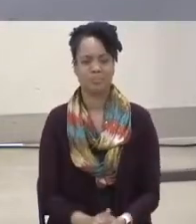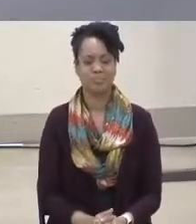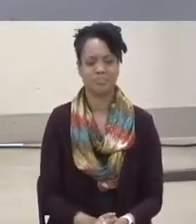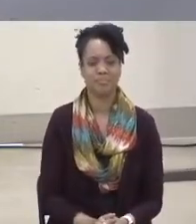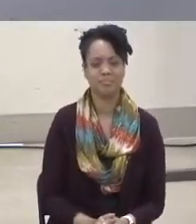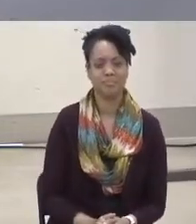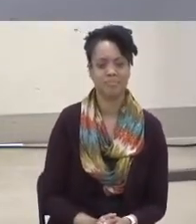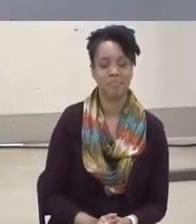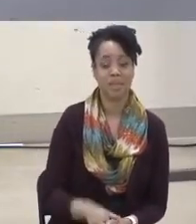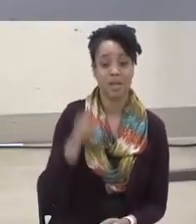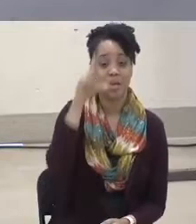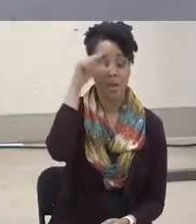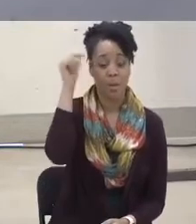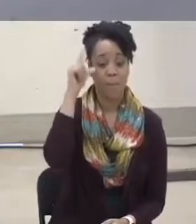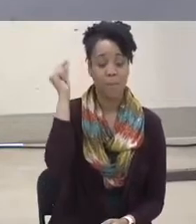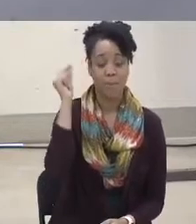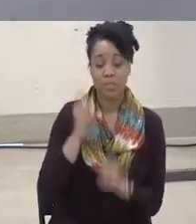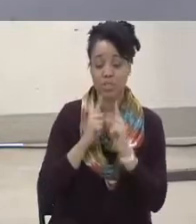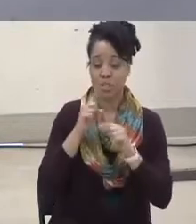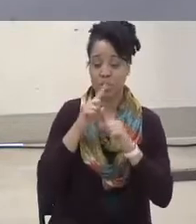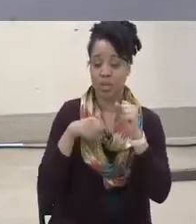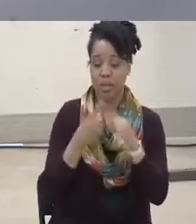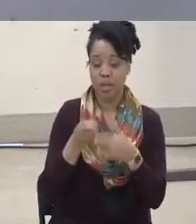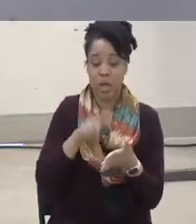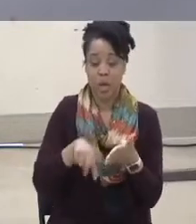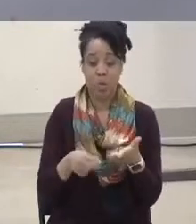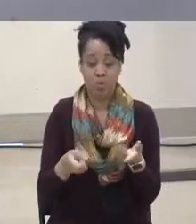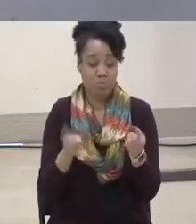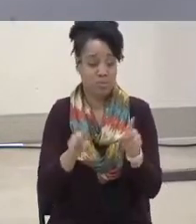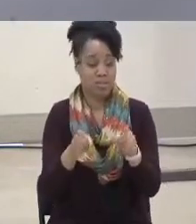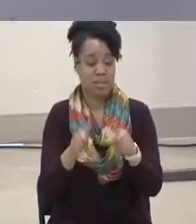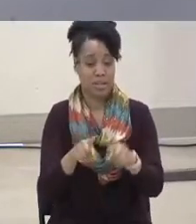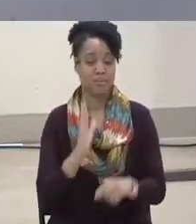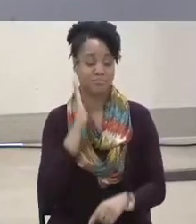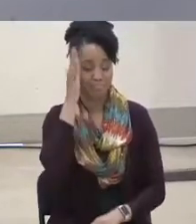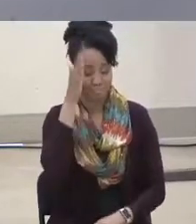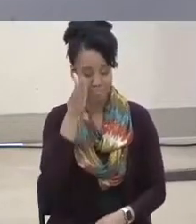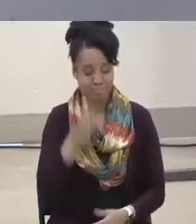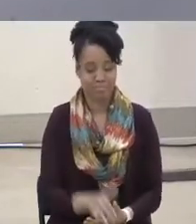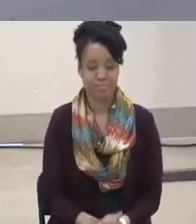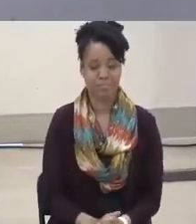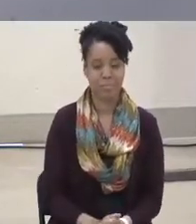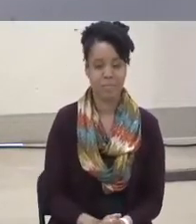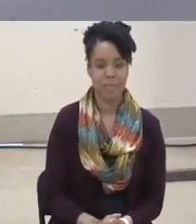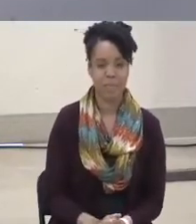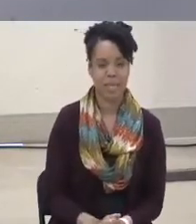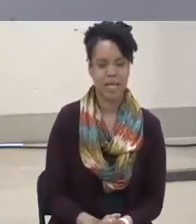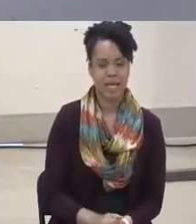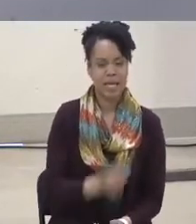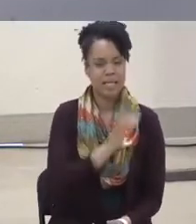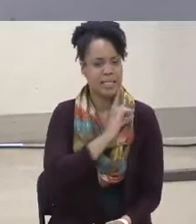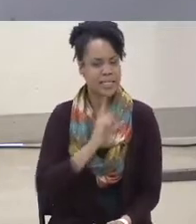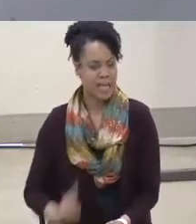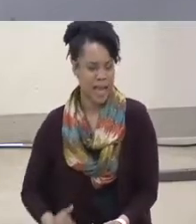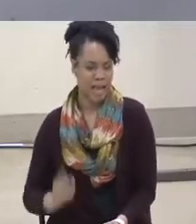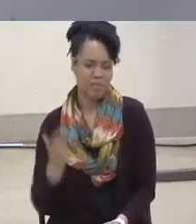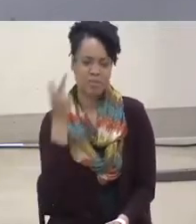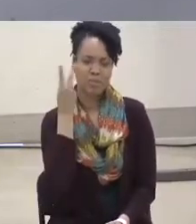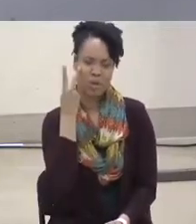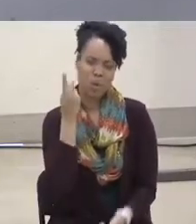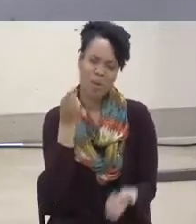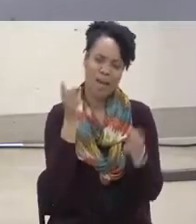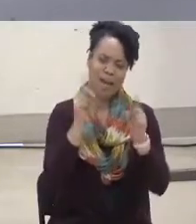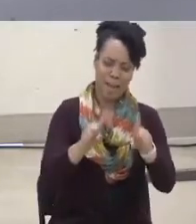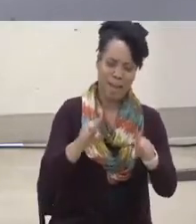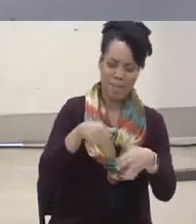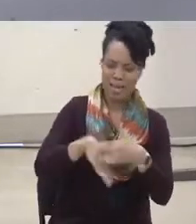pasar. Moses talked about what was coming. Moisés habló de lo que venía. David seen what happened in his